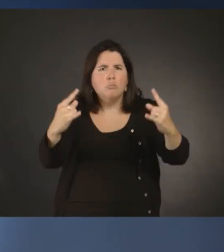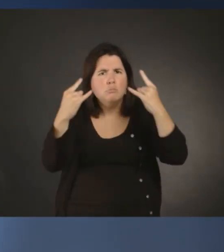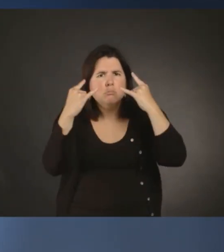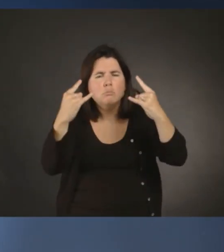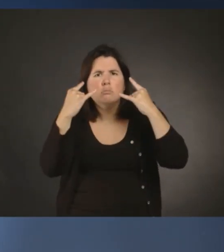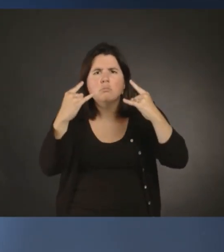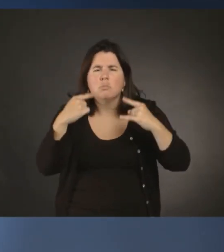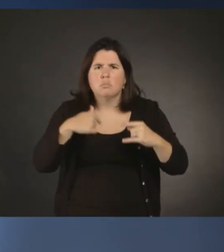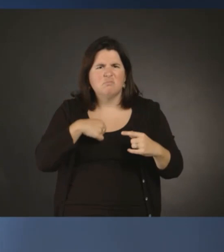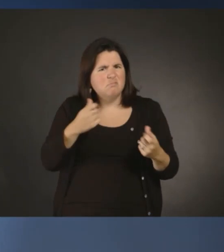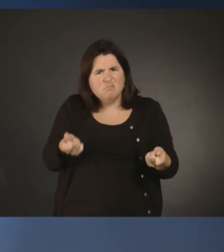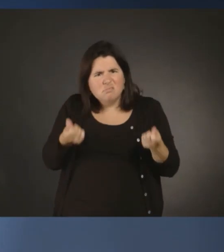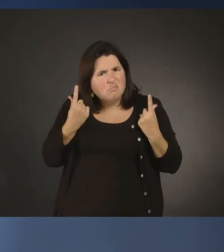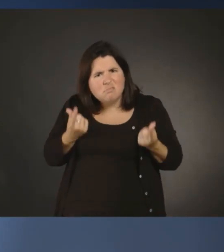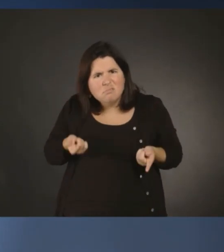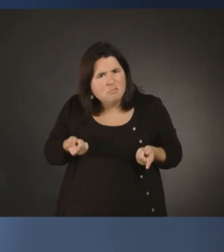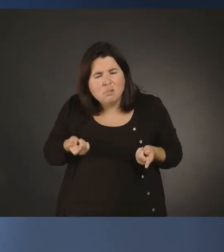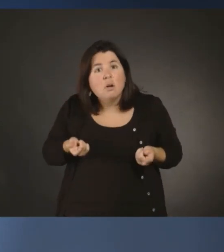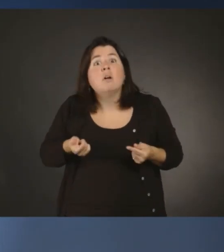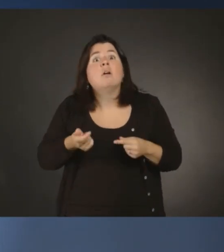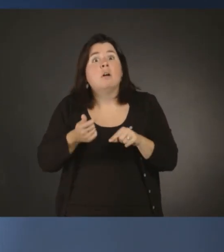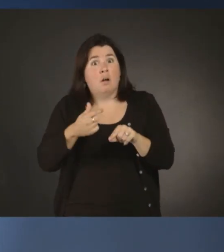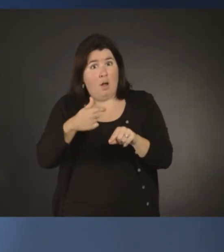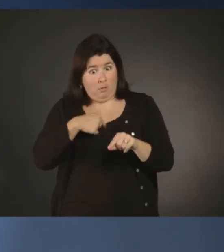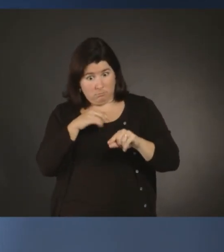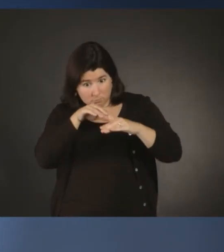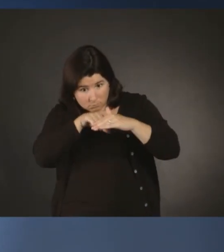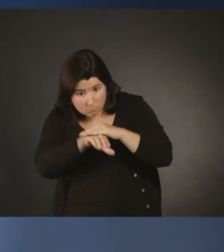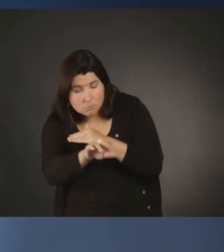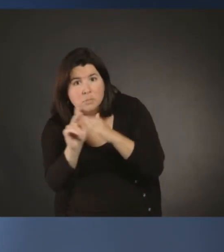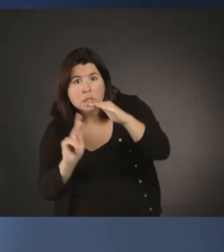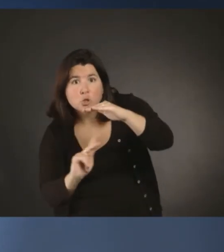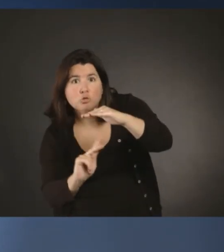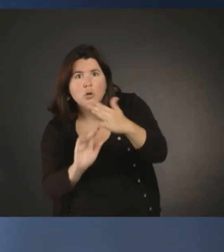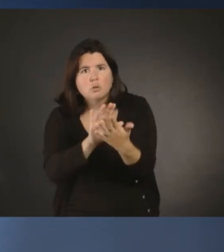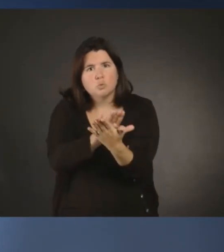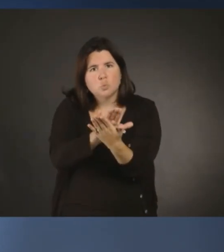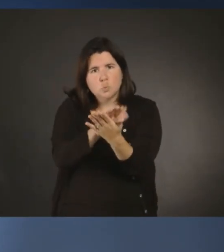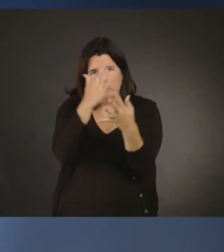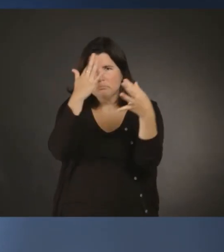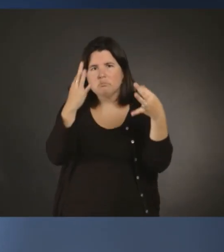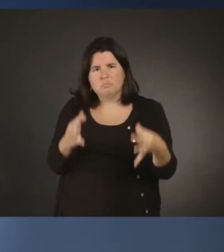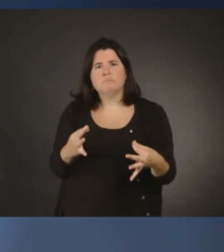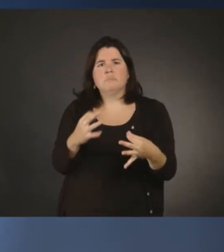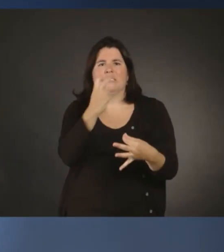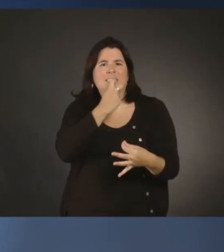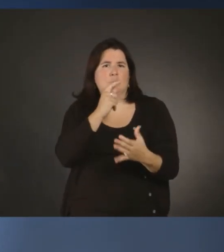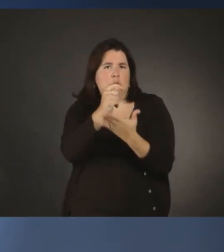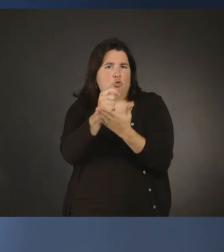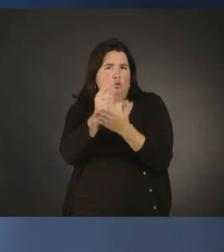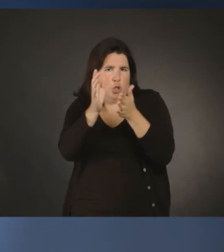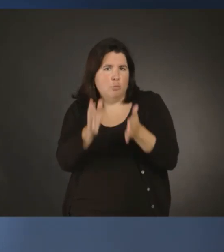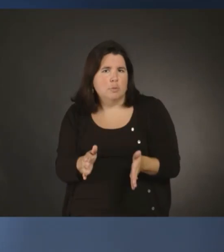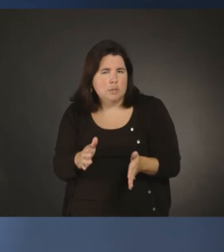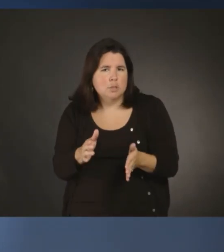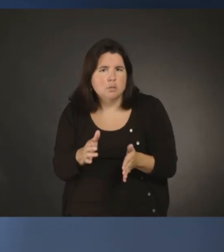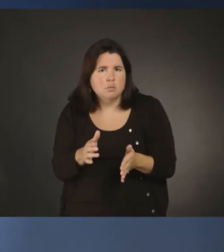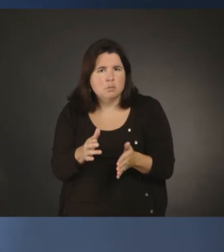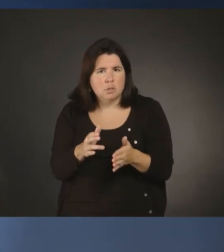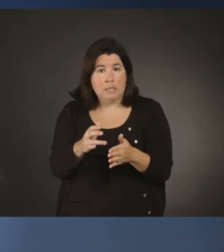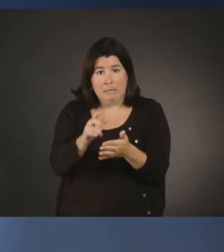of, and frankly, I didn't understand why. When I went to kindergarten, the school had me work with a speech